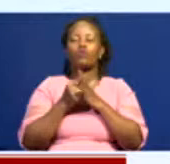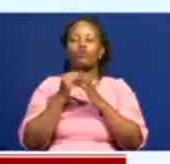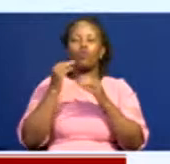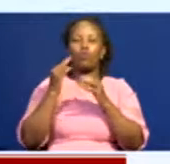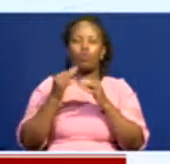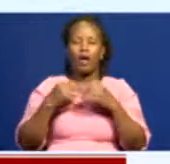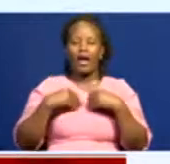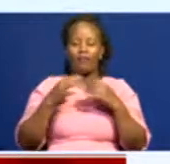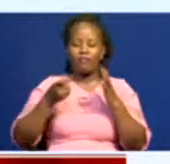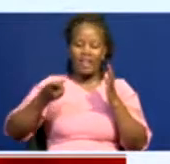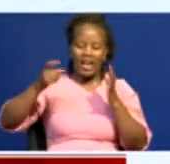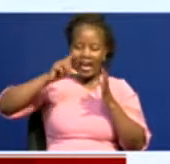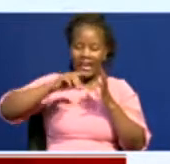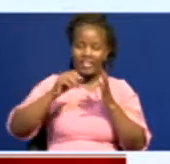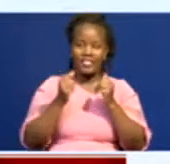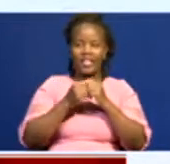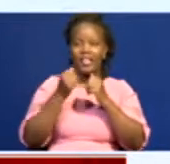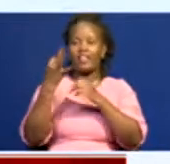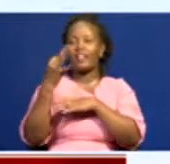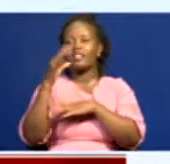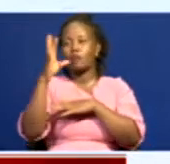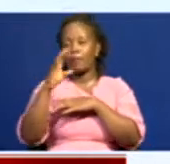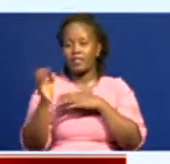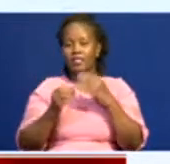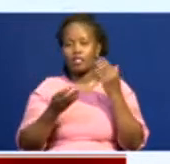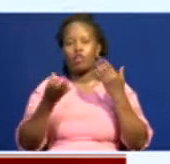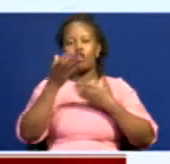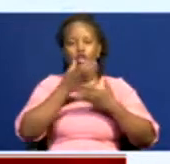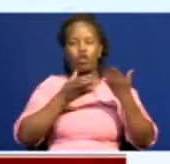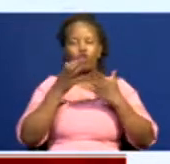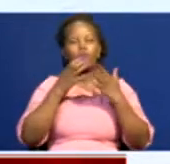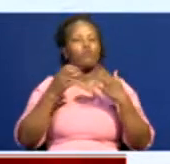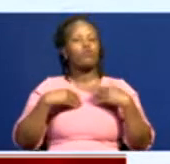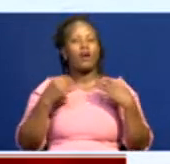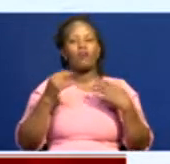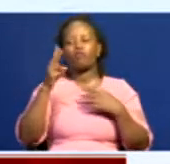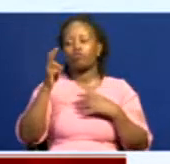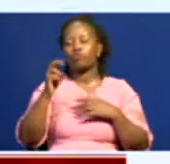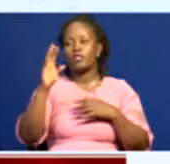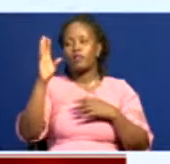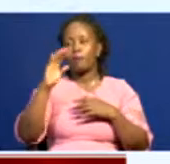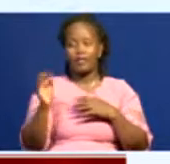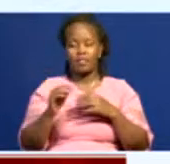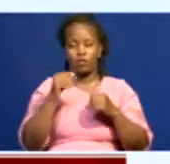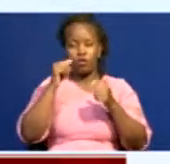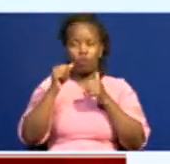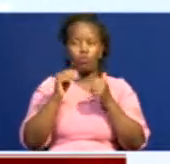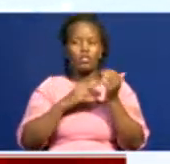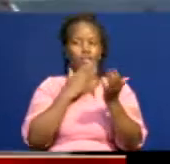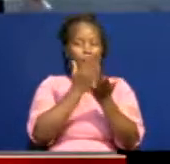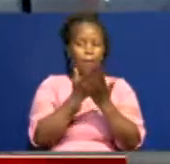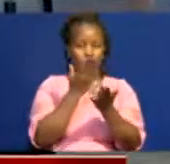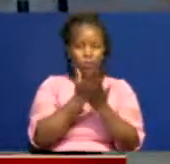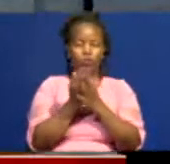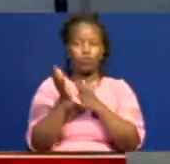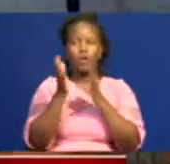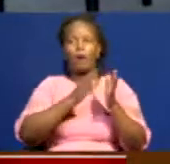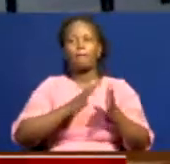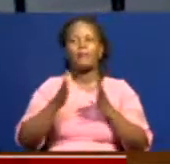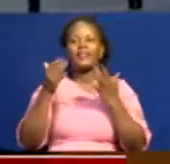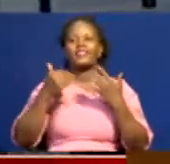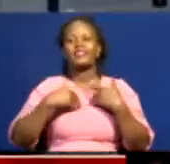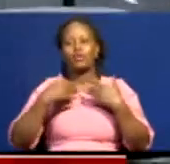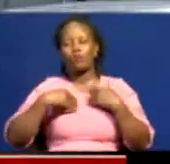13%. So our economy will be doing over 20%. That is the potential of the SEZ. Firms investing in